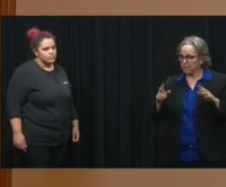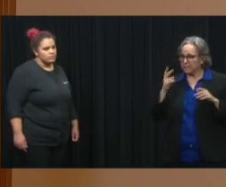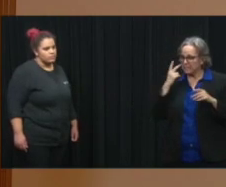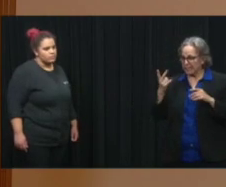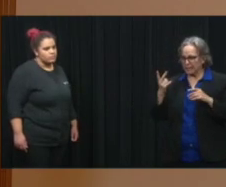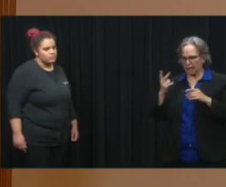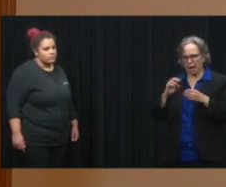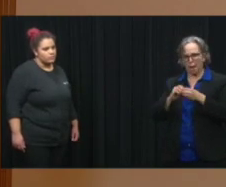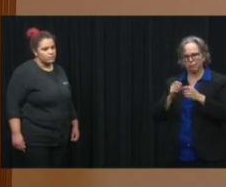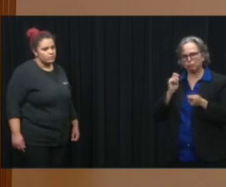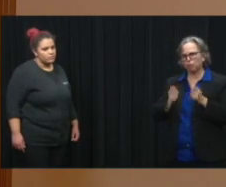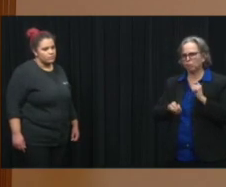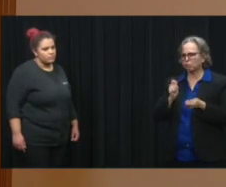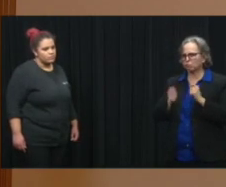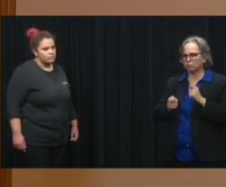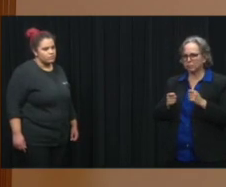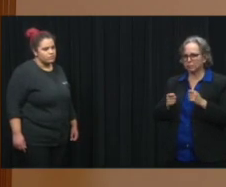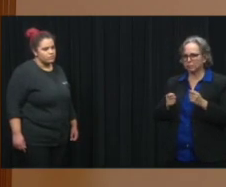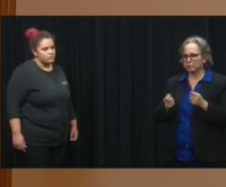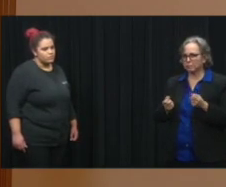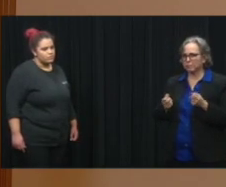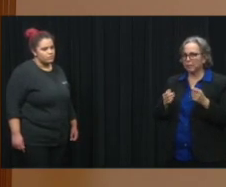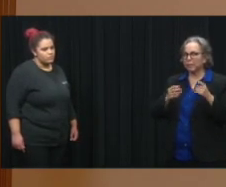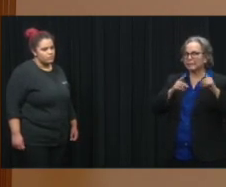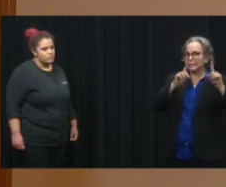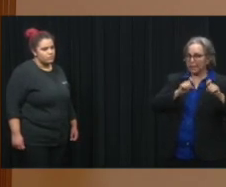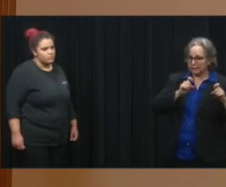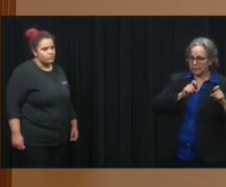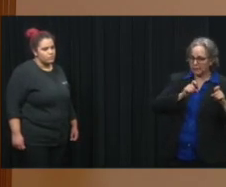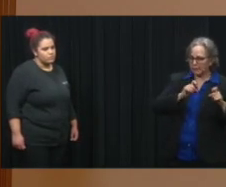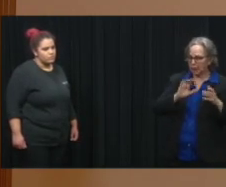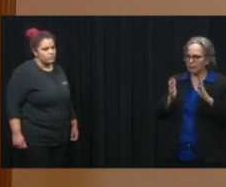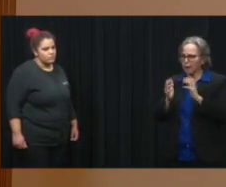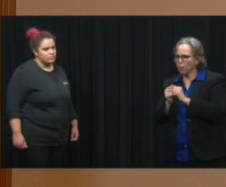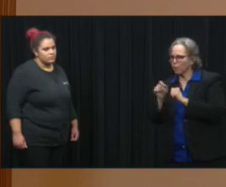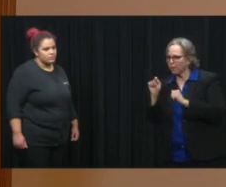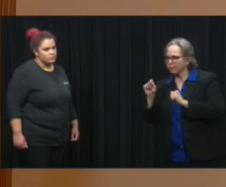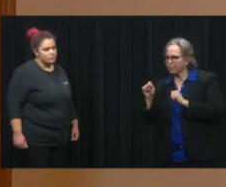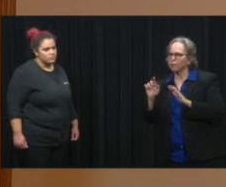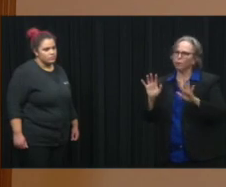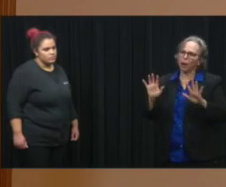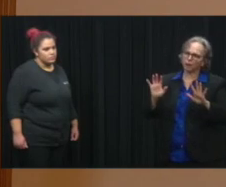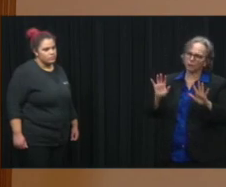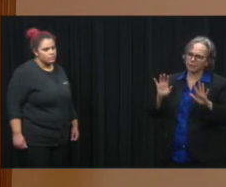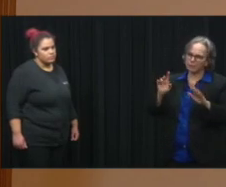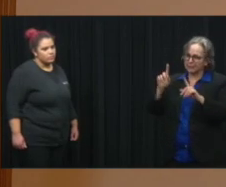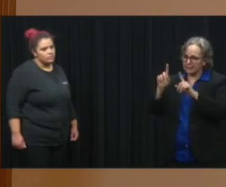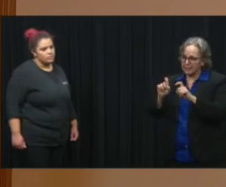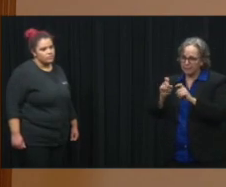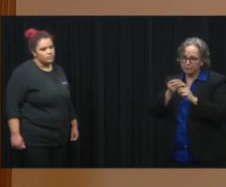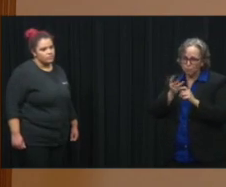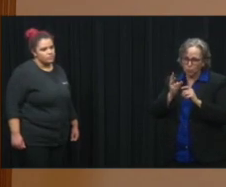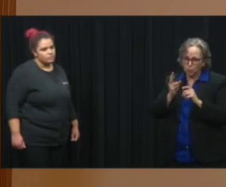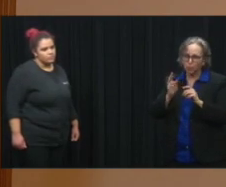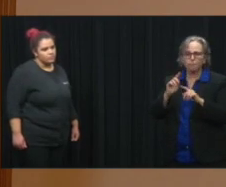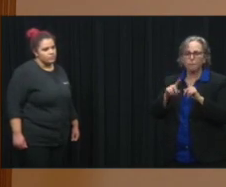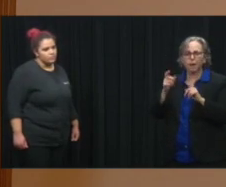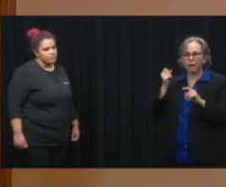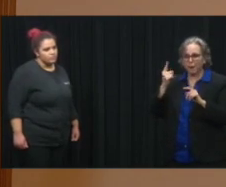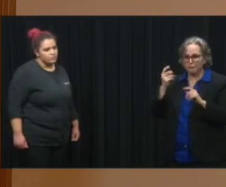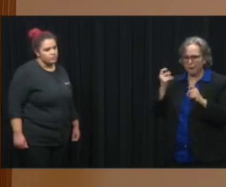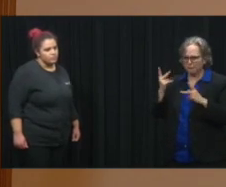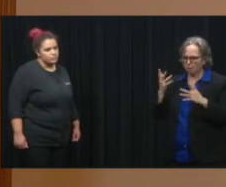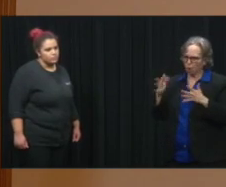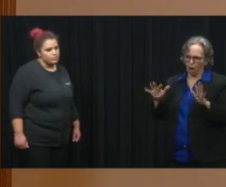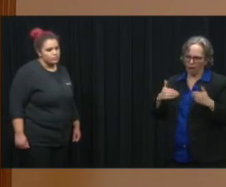tested for. We know we're only testing the tip of the iceberg. We know many, many people have had this disease. In